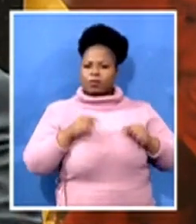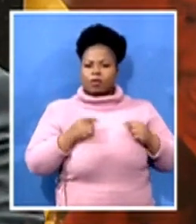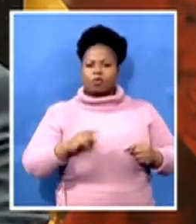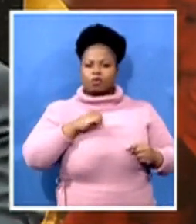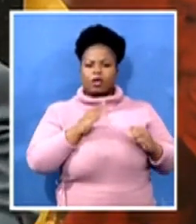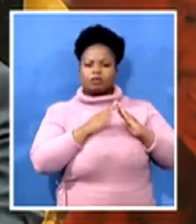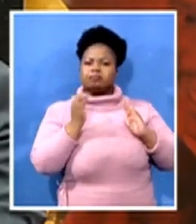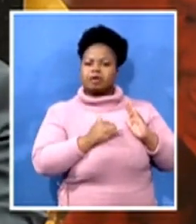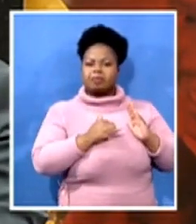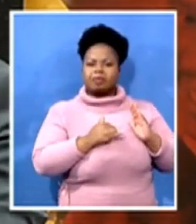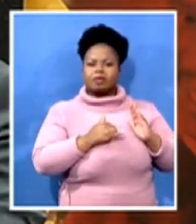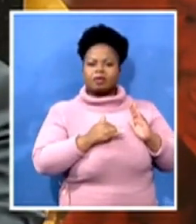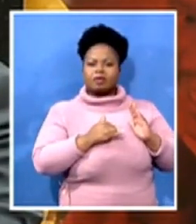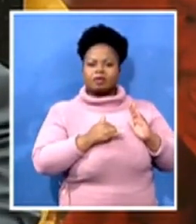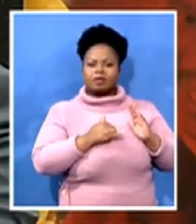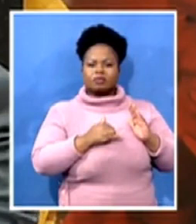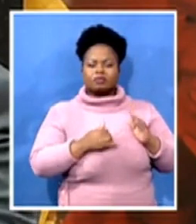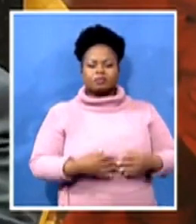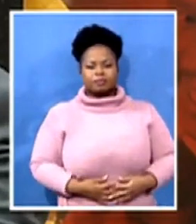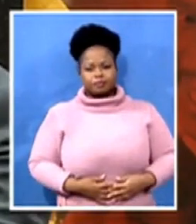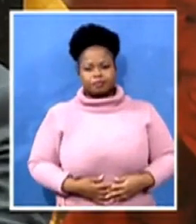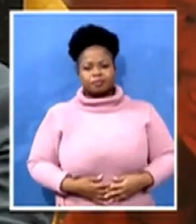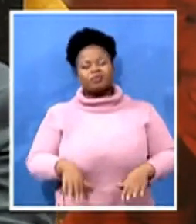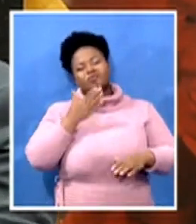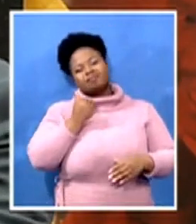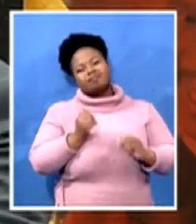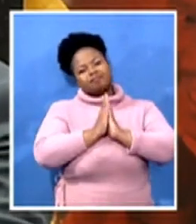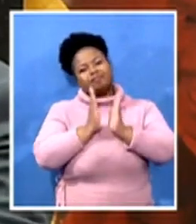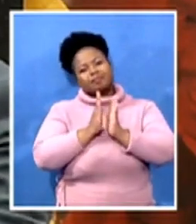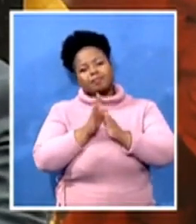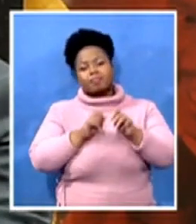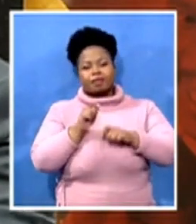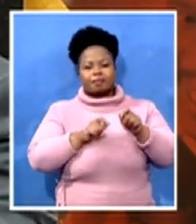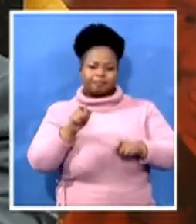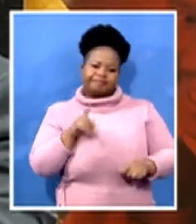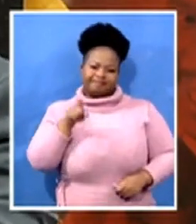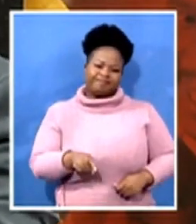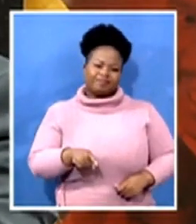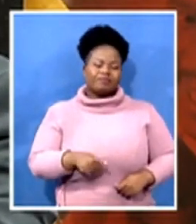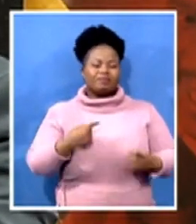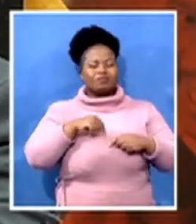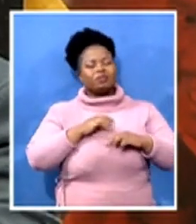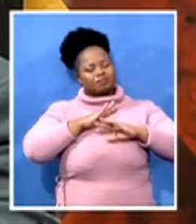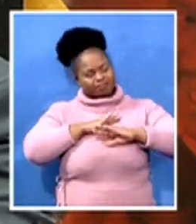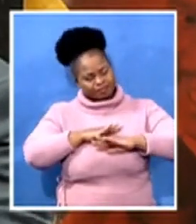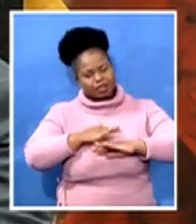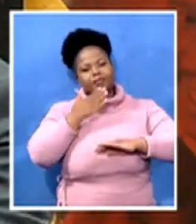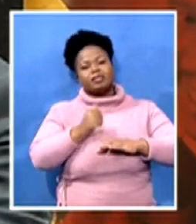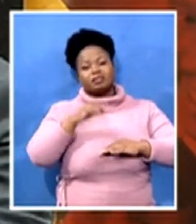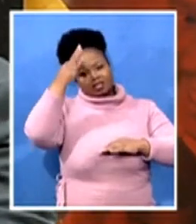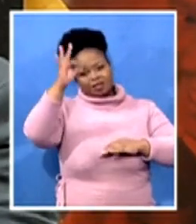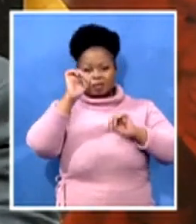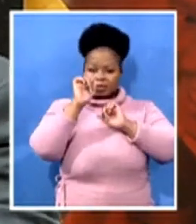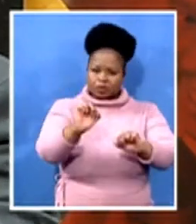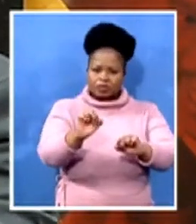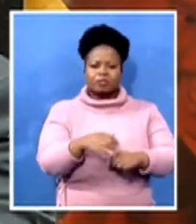ngazo ngoku. Siyabacela ke abantu bakuthi sibabongoza, sizithoba kubo, urhulumente ngowabo, mabasebenzisane norhulumente, banike